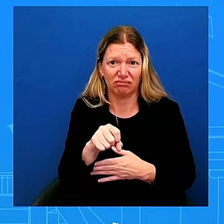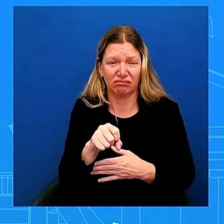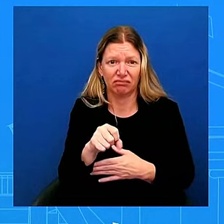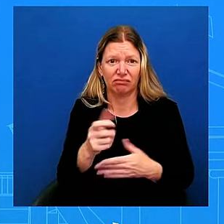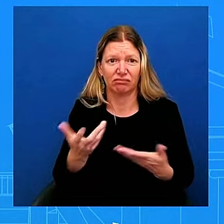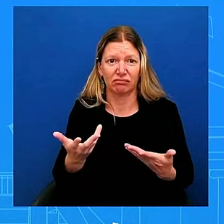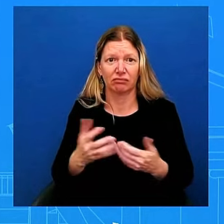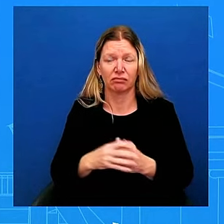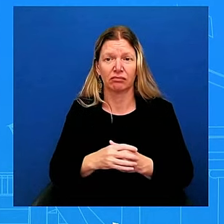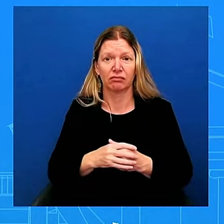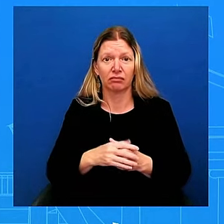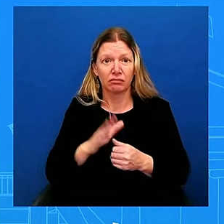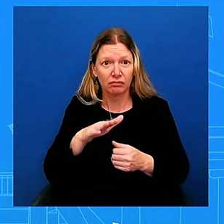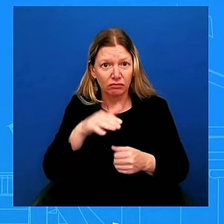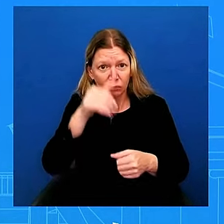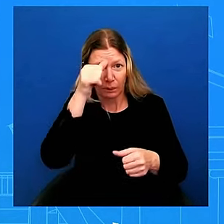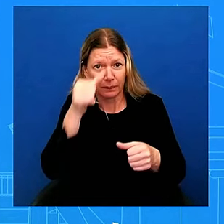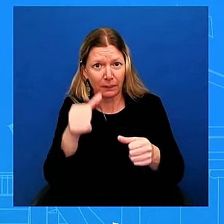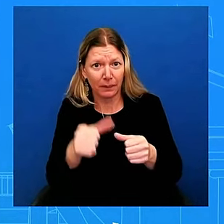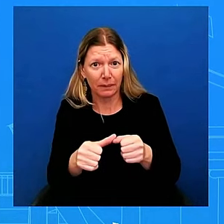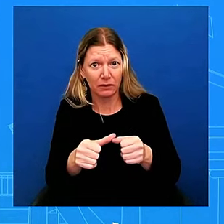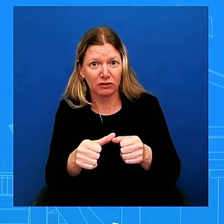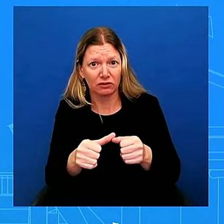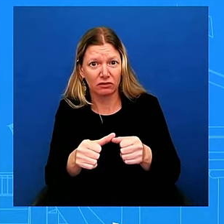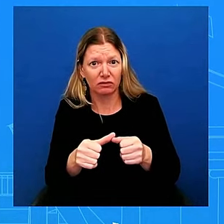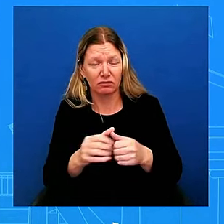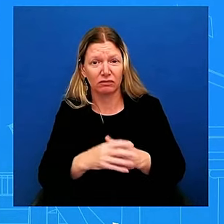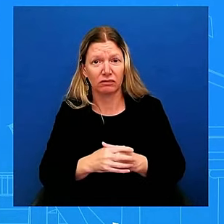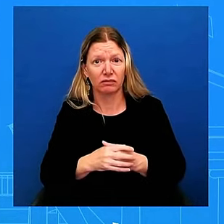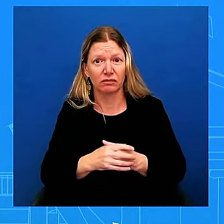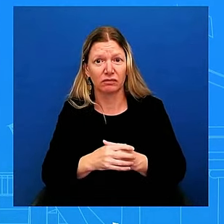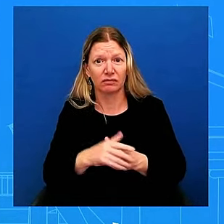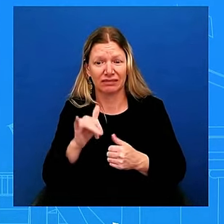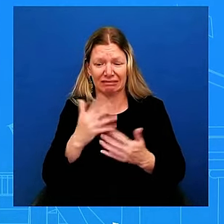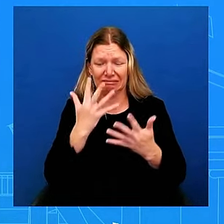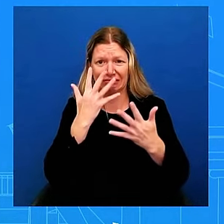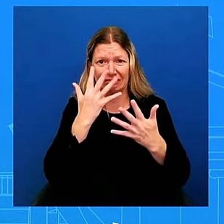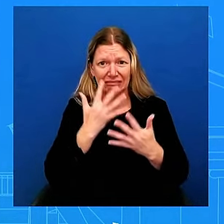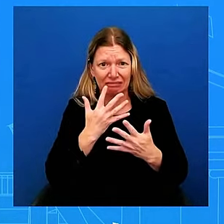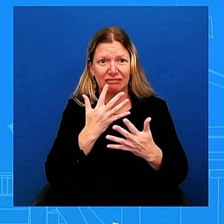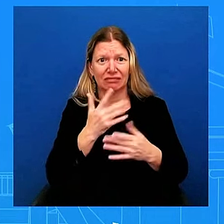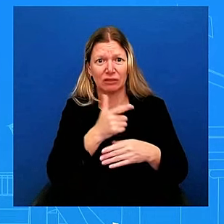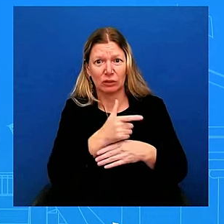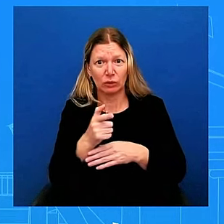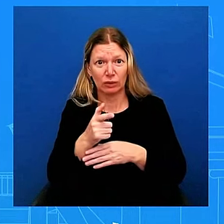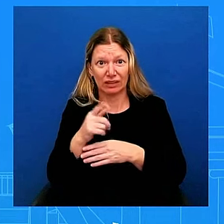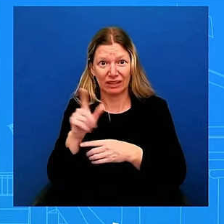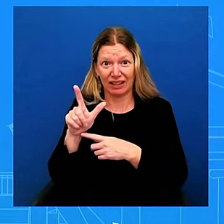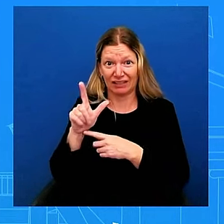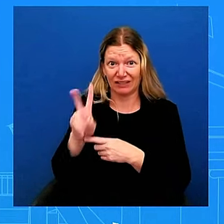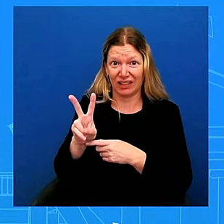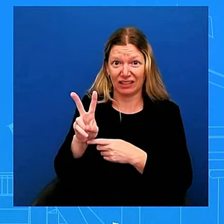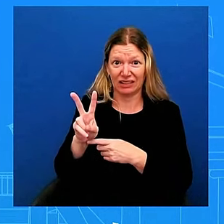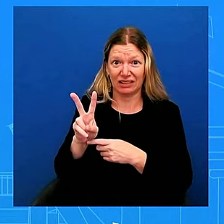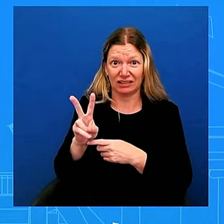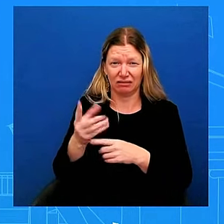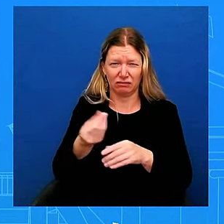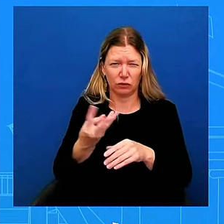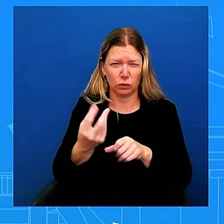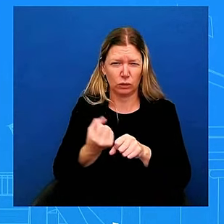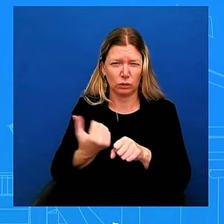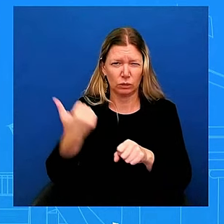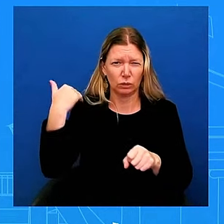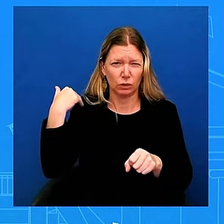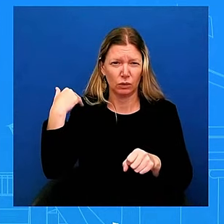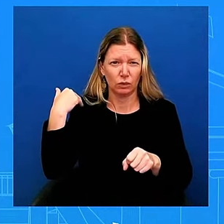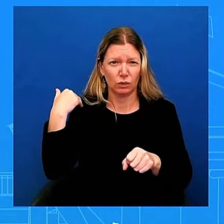think, in the very, very tragic shooting in Las Vegas quite a number of years ago, because of the fact that the